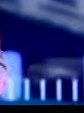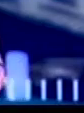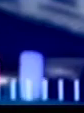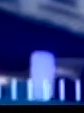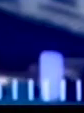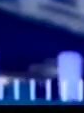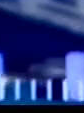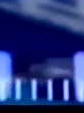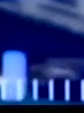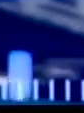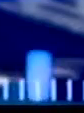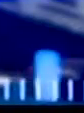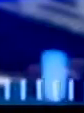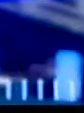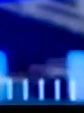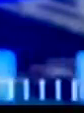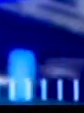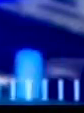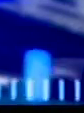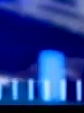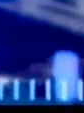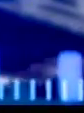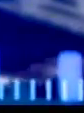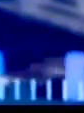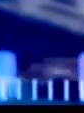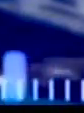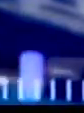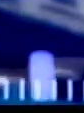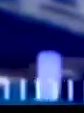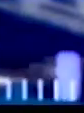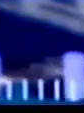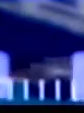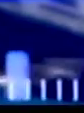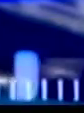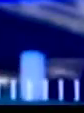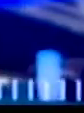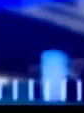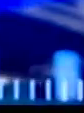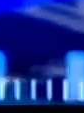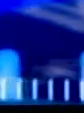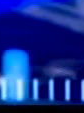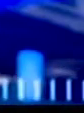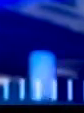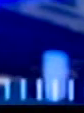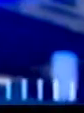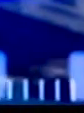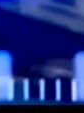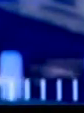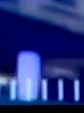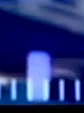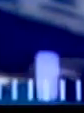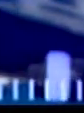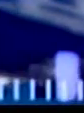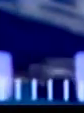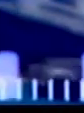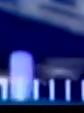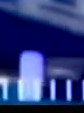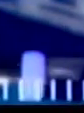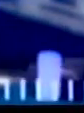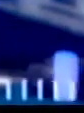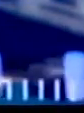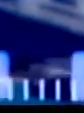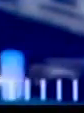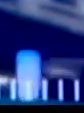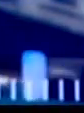isolation. And we thank God because it's in a time like this that in the darkness that our Father and the Lord